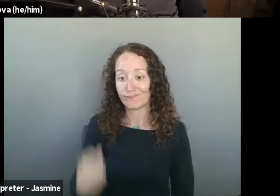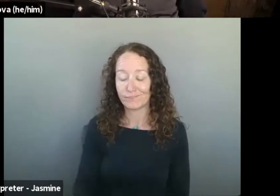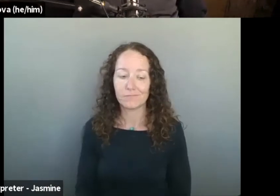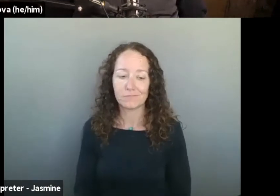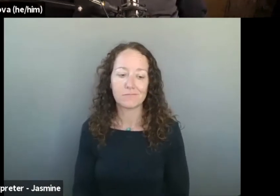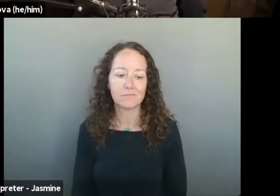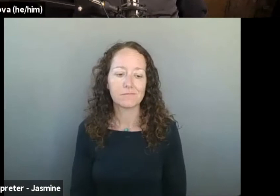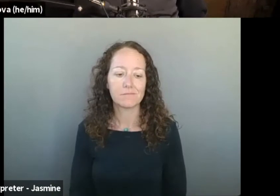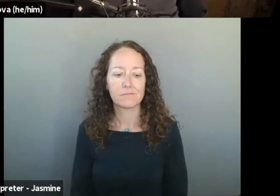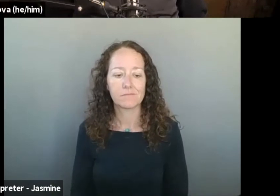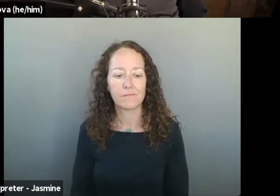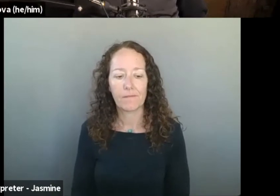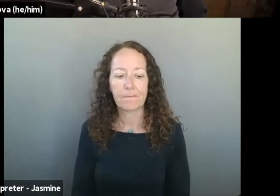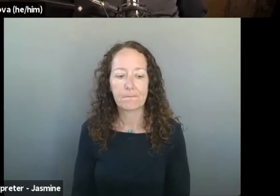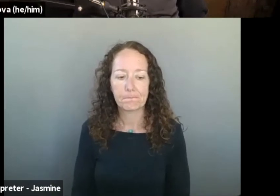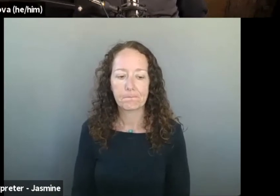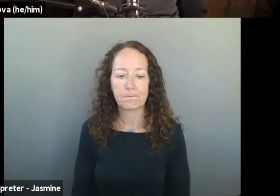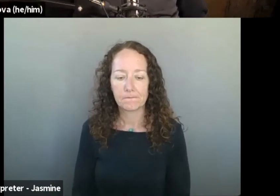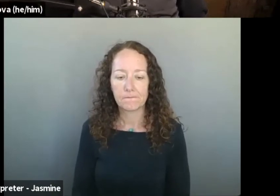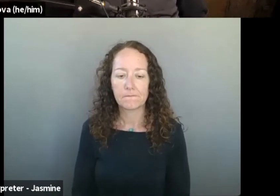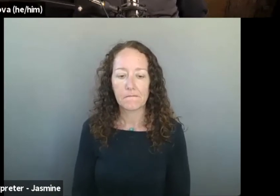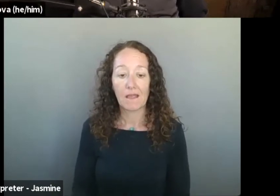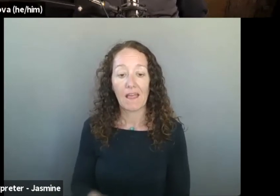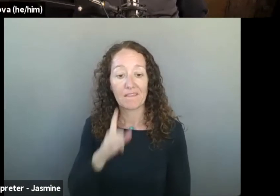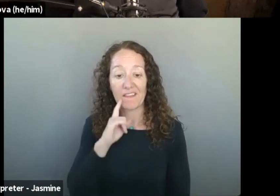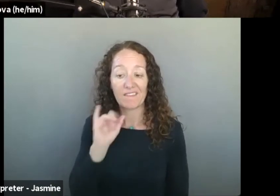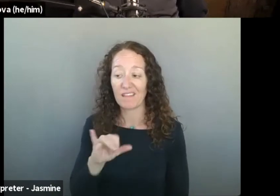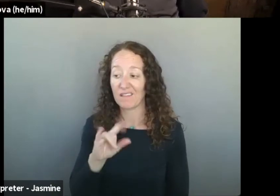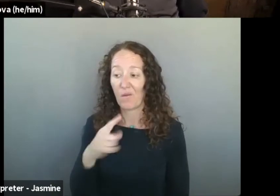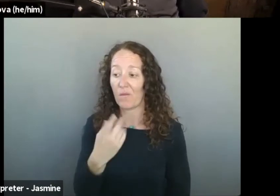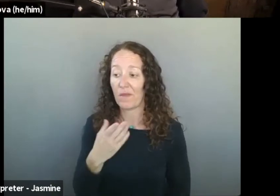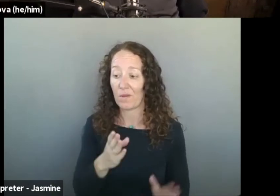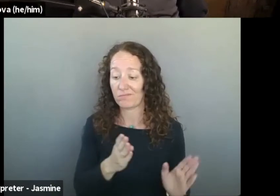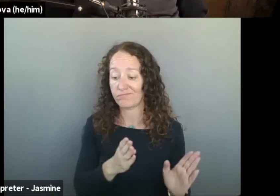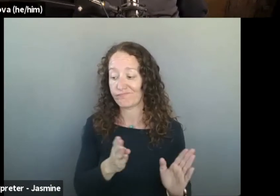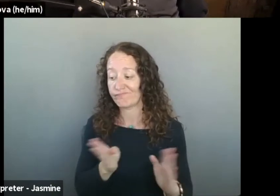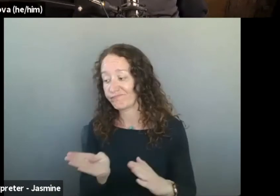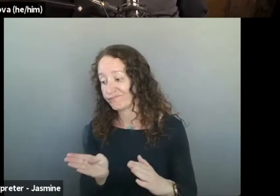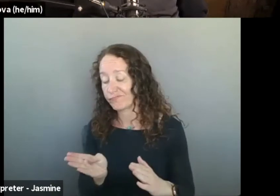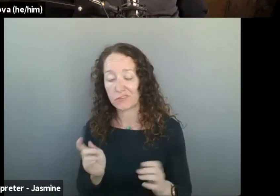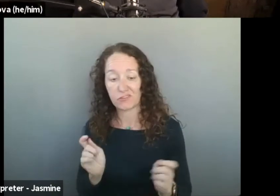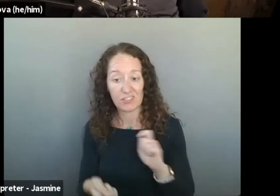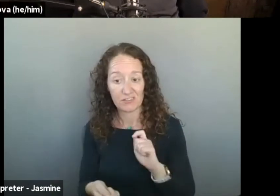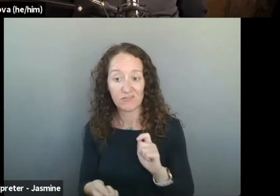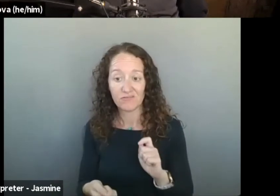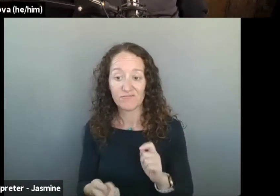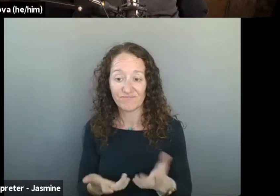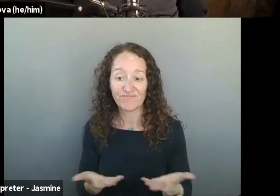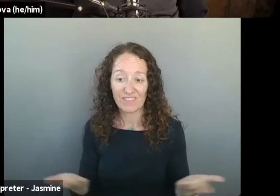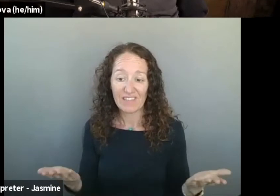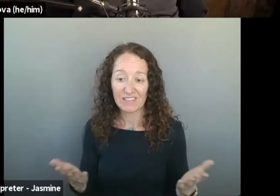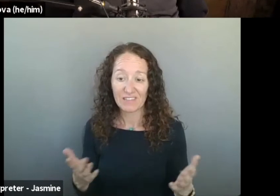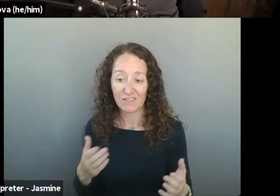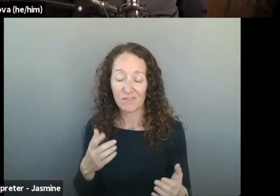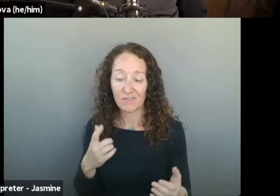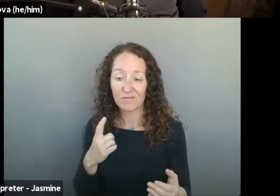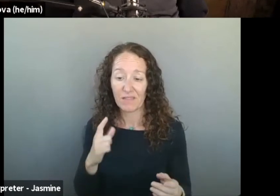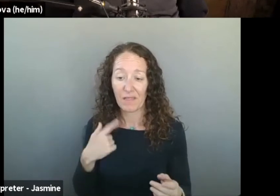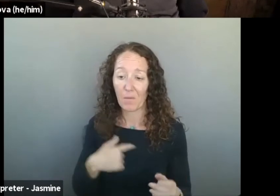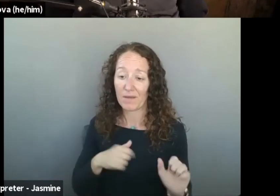think is going to move the needle or shift things in a way that's